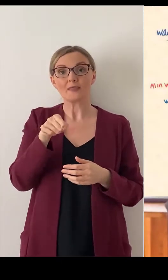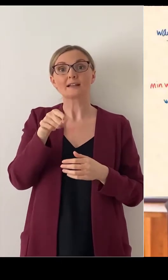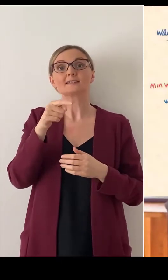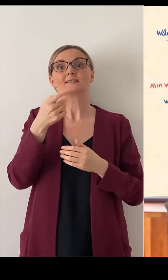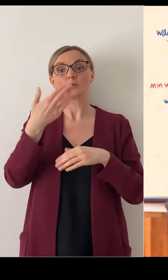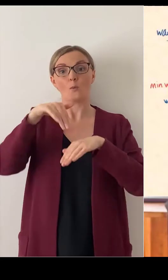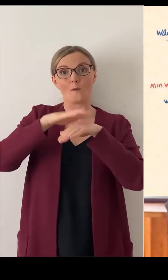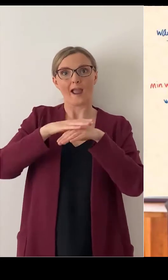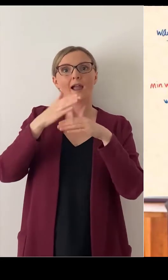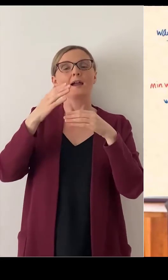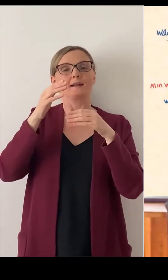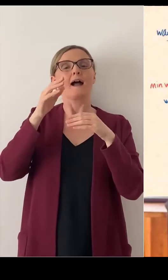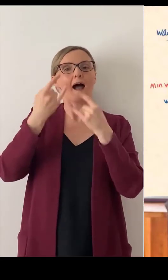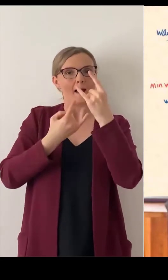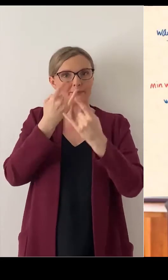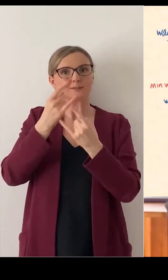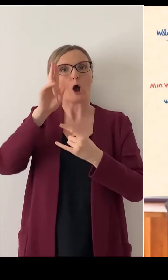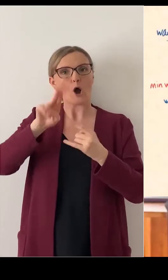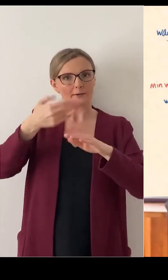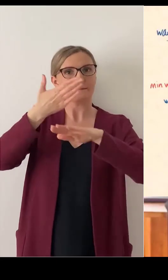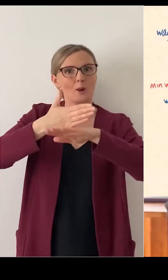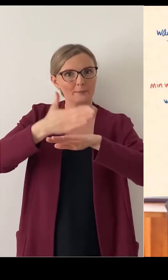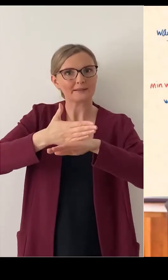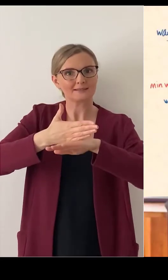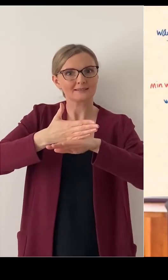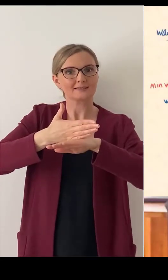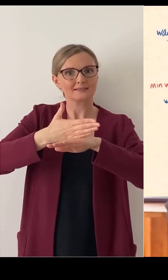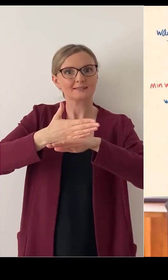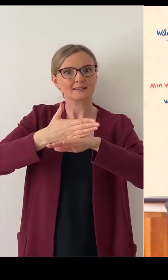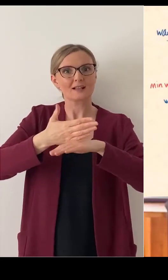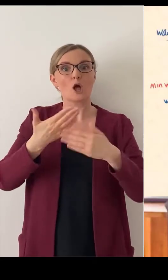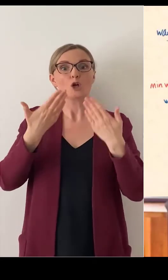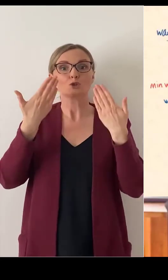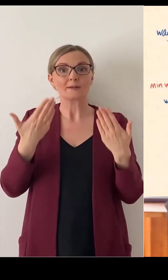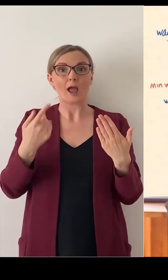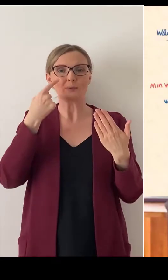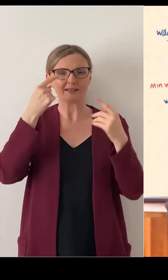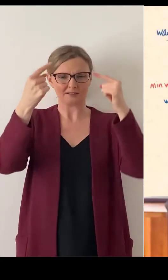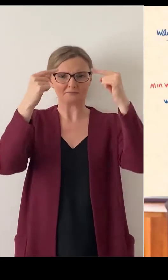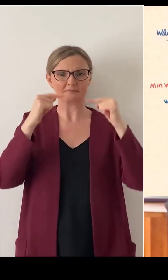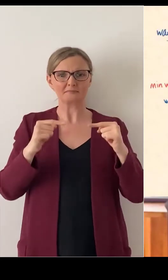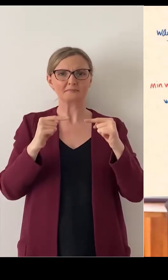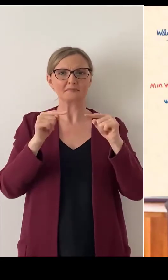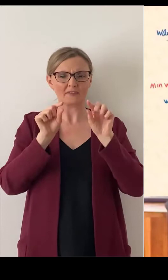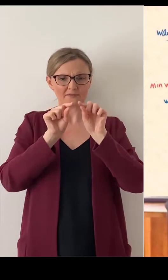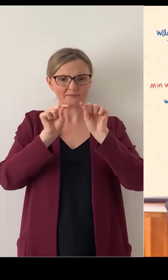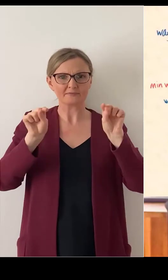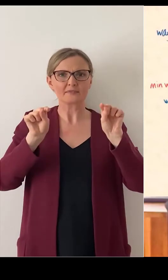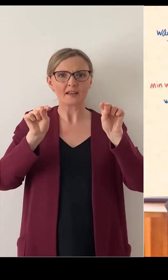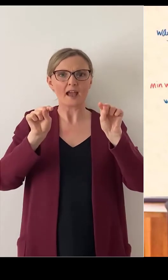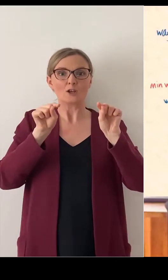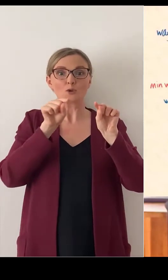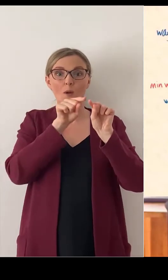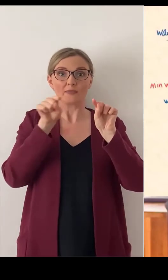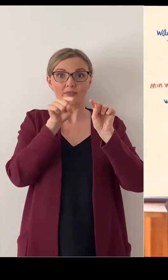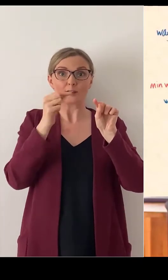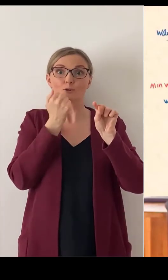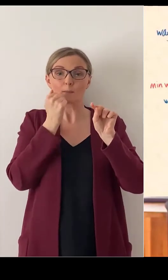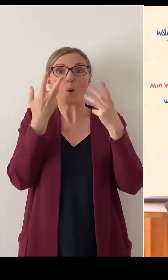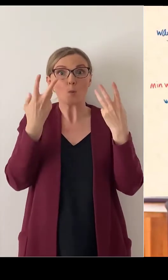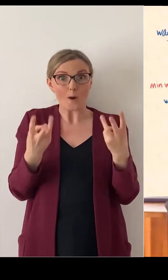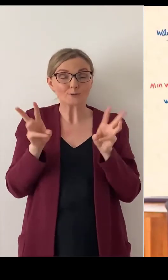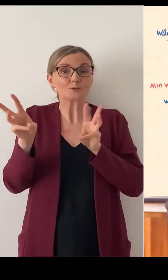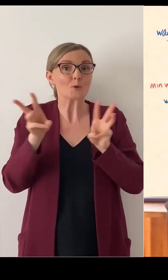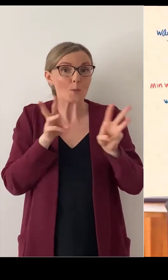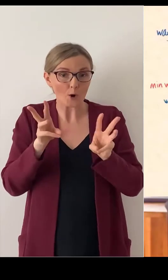economy. Now, this many people want to work but are unable to